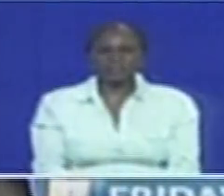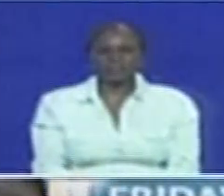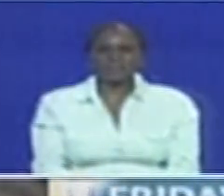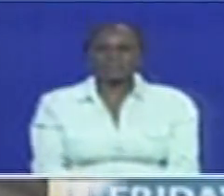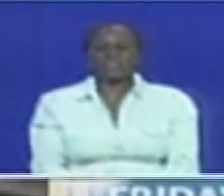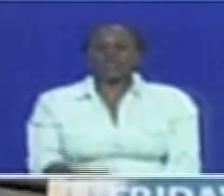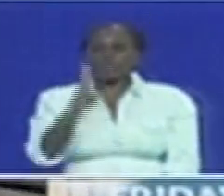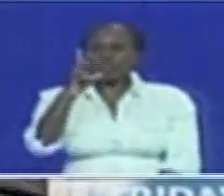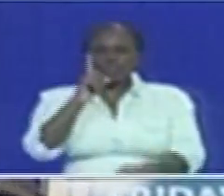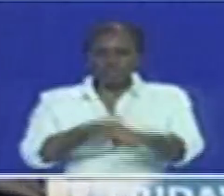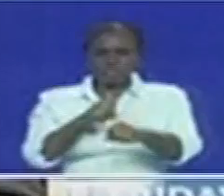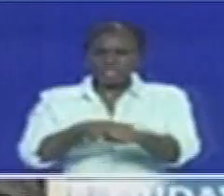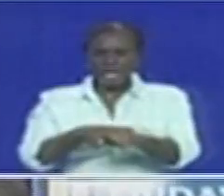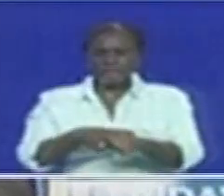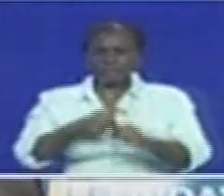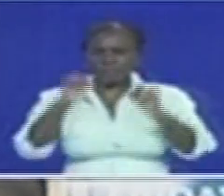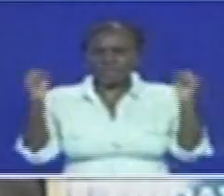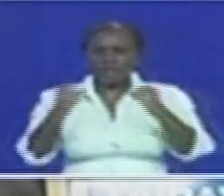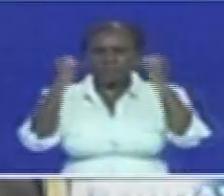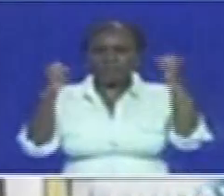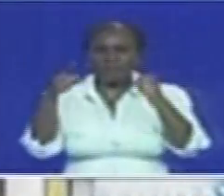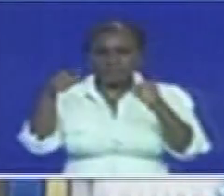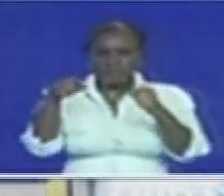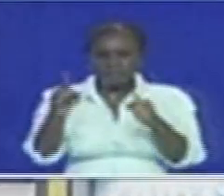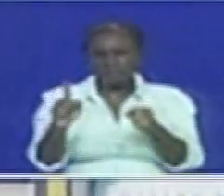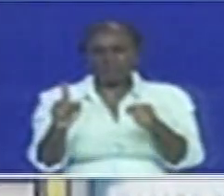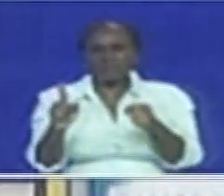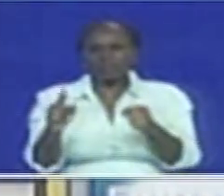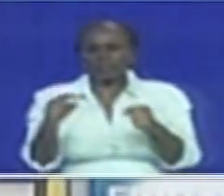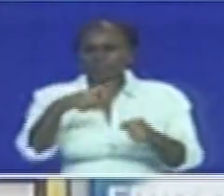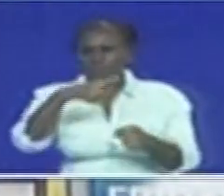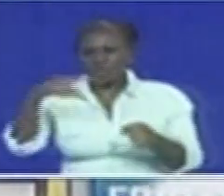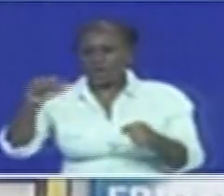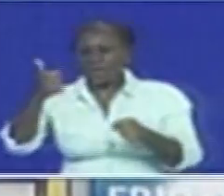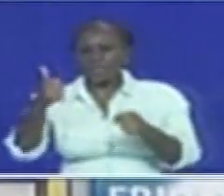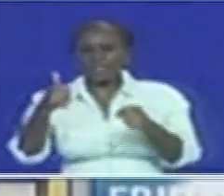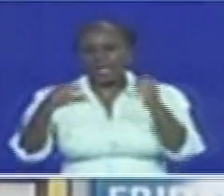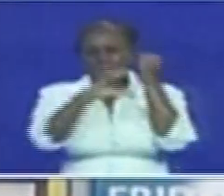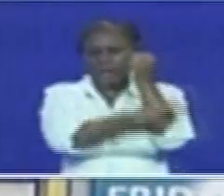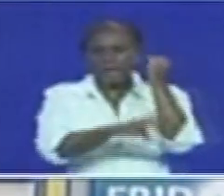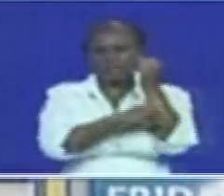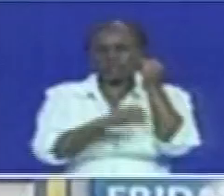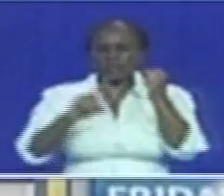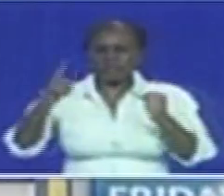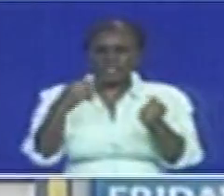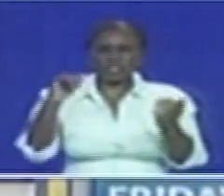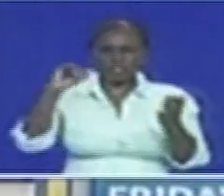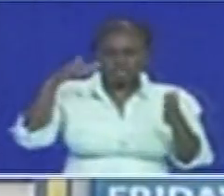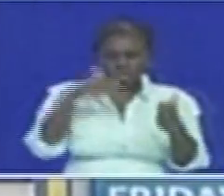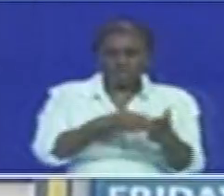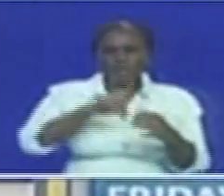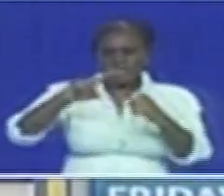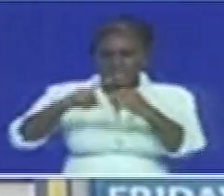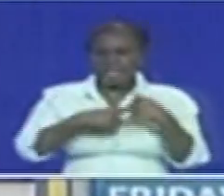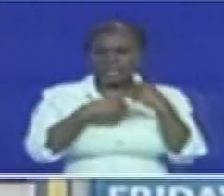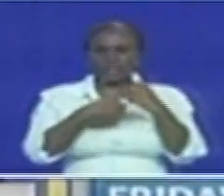Now, two-time World Marathon champion Abel Kirui will lead Kenya's onslaught in this year's Tokyo Marathon, the first stop of the six World